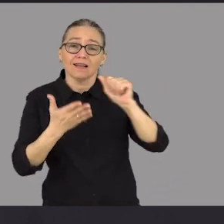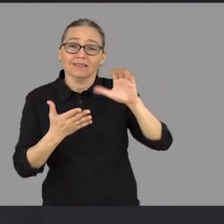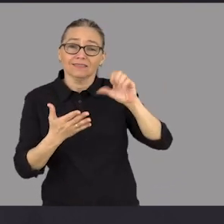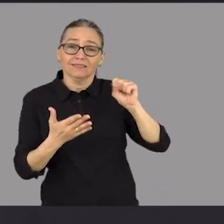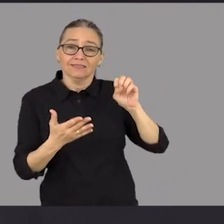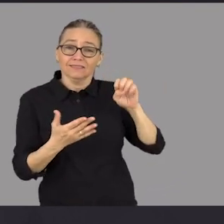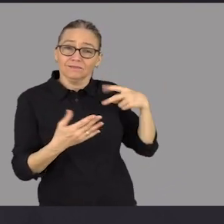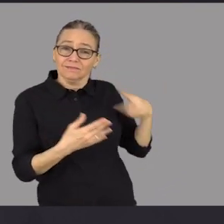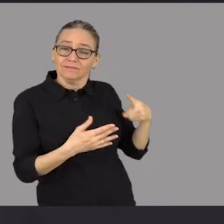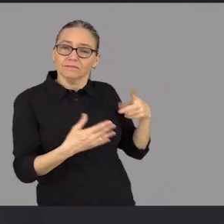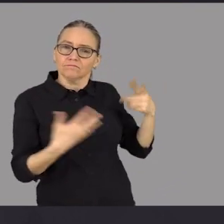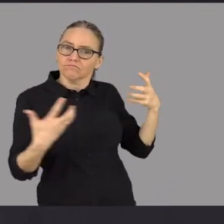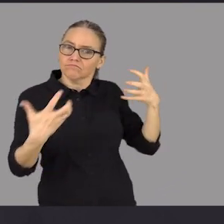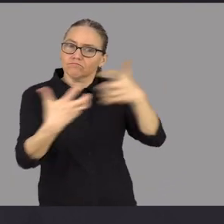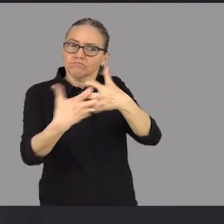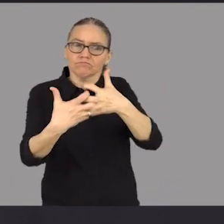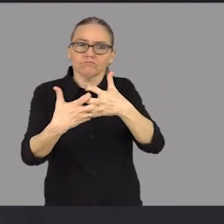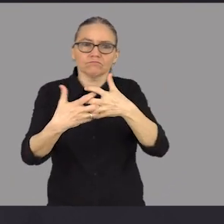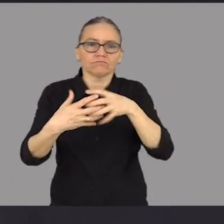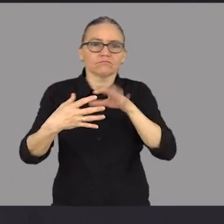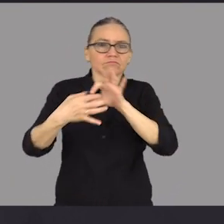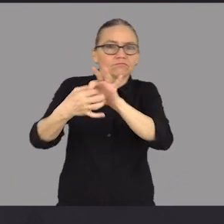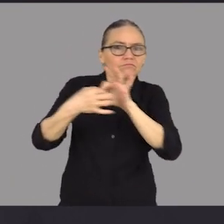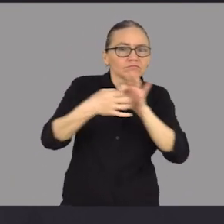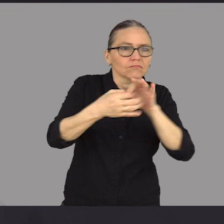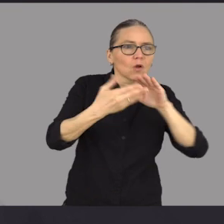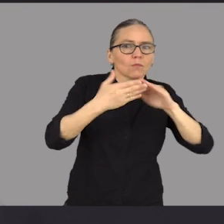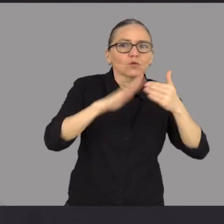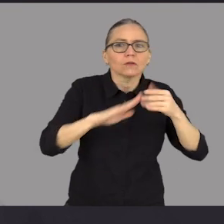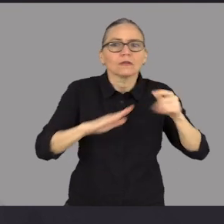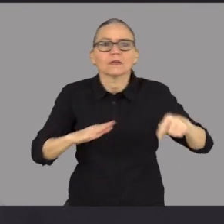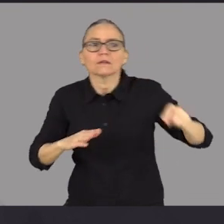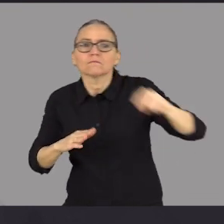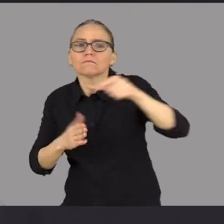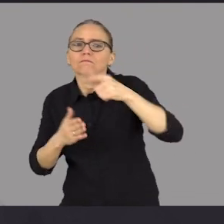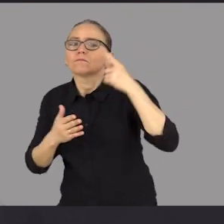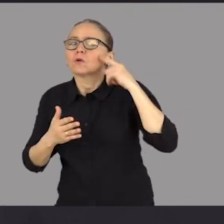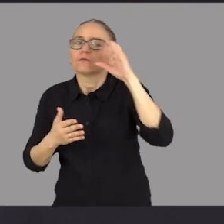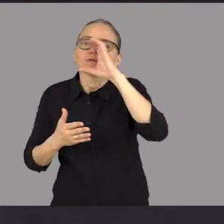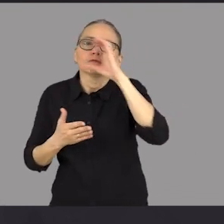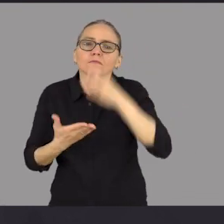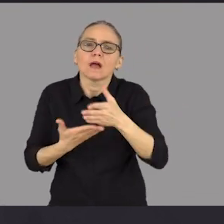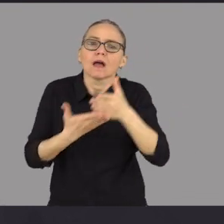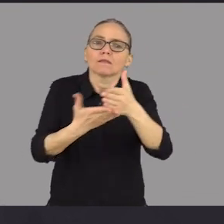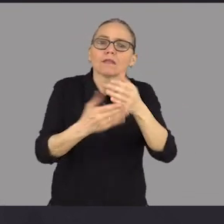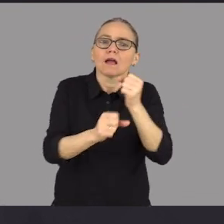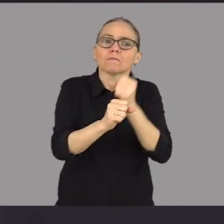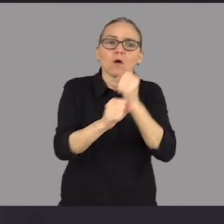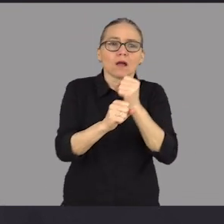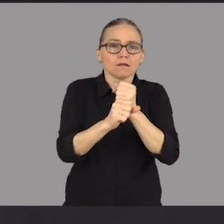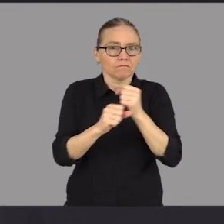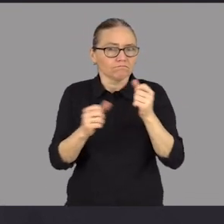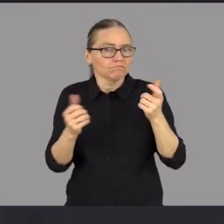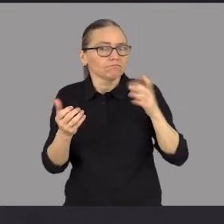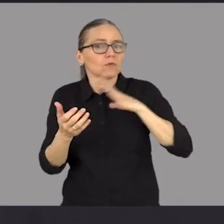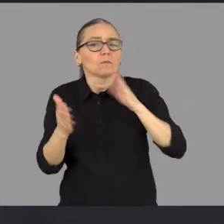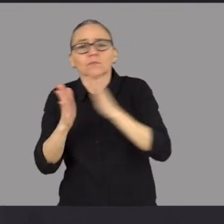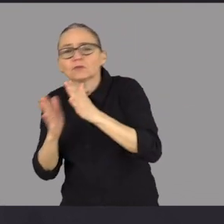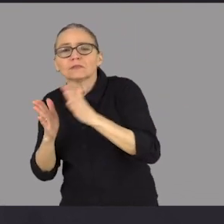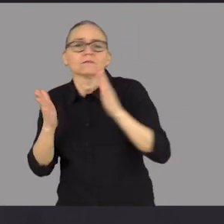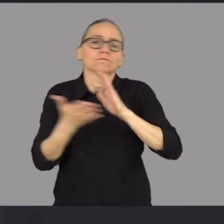The CASE Toolkit has been designed in collaboration with the supported employment community to assist small